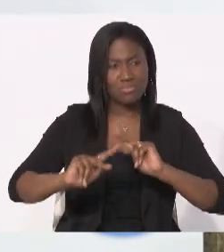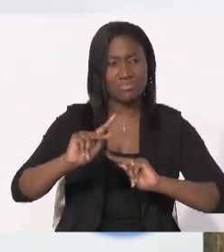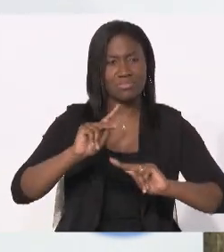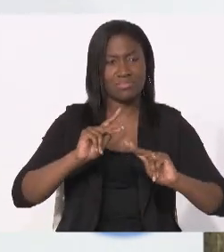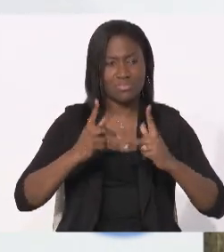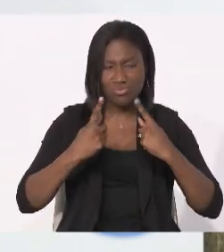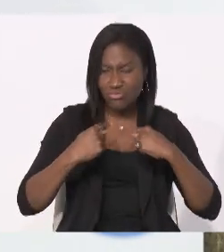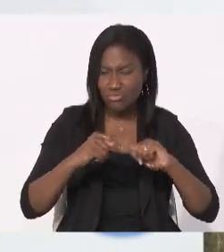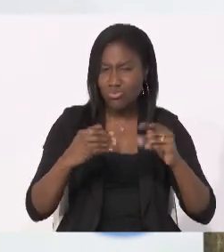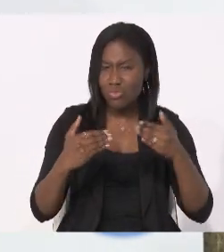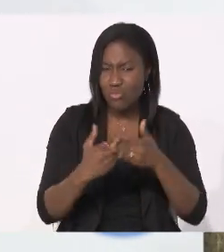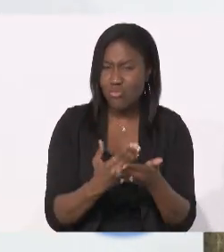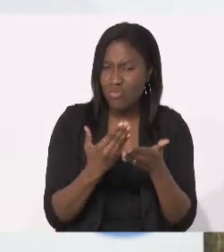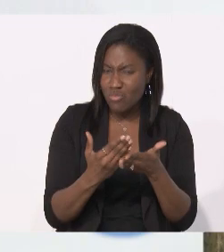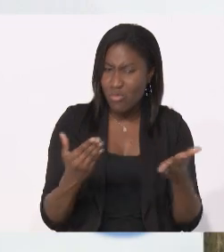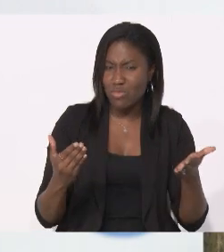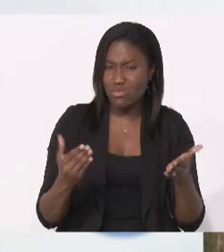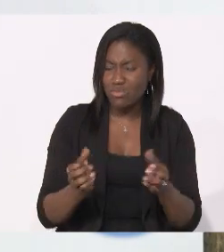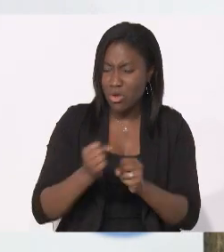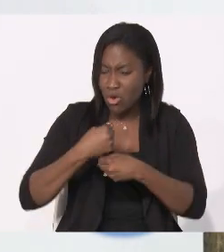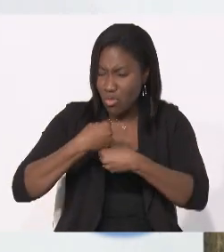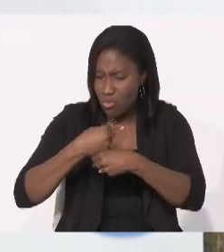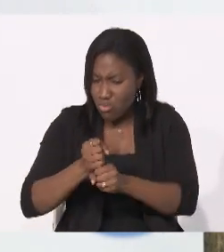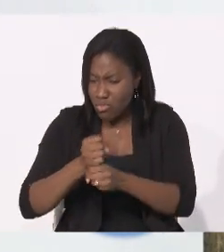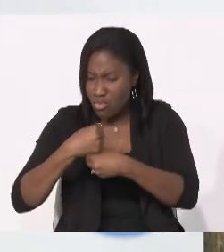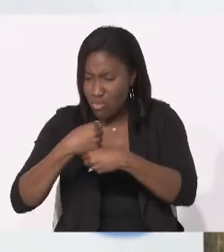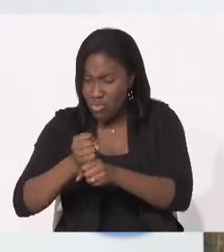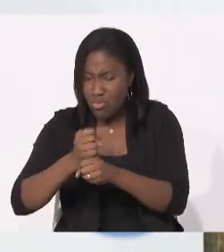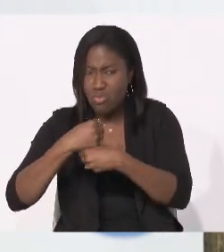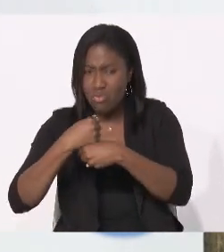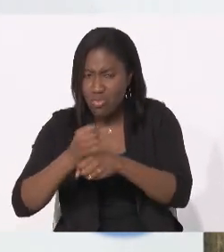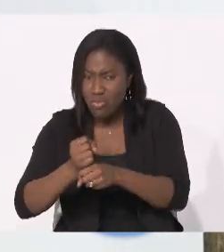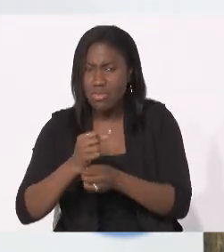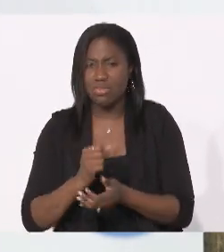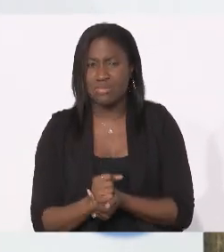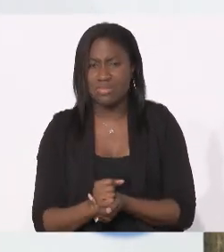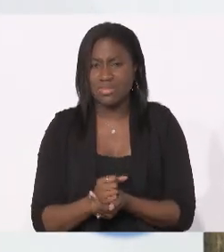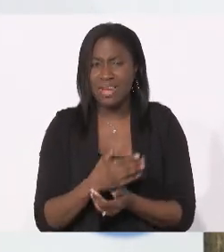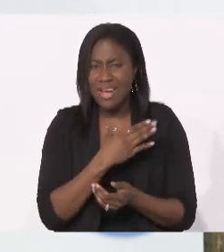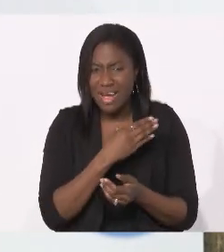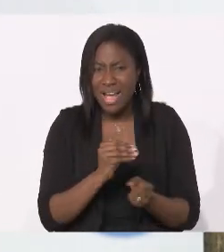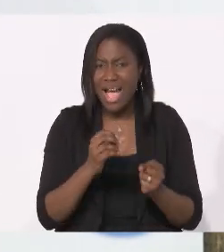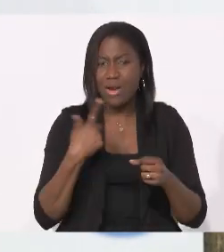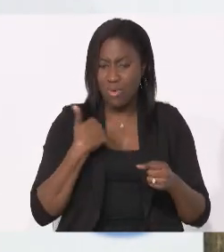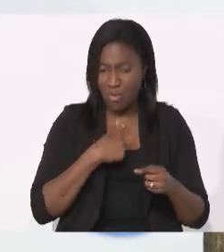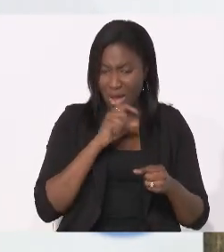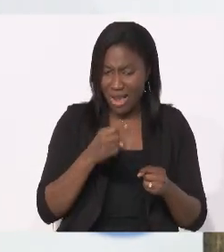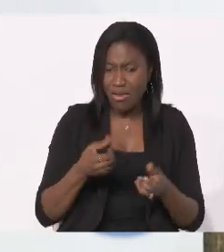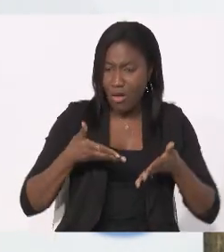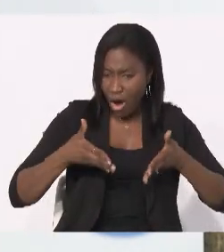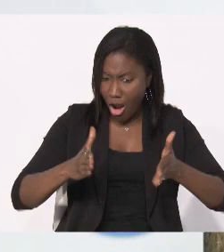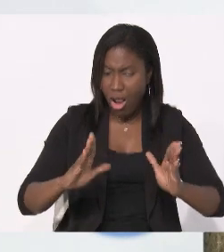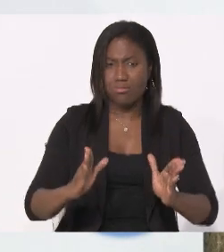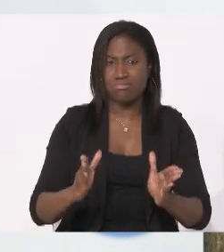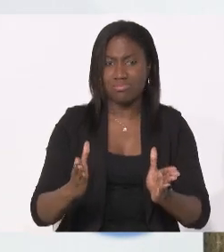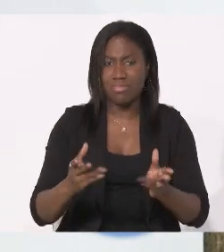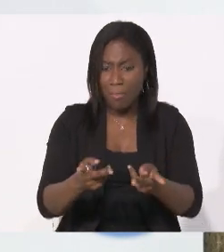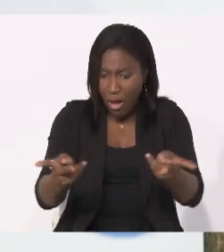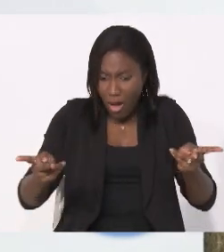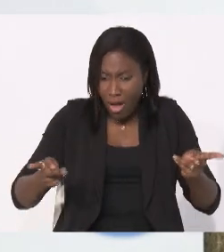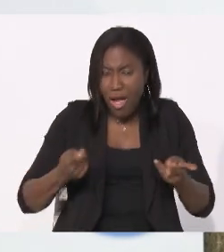You again, know, because, there was a time when good was one thing, and then, Tarantino came along